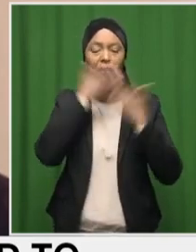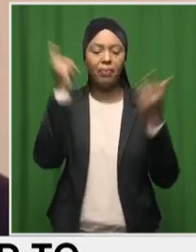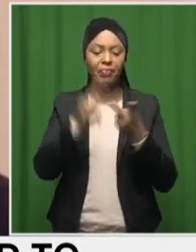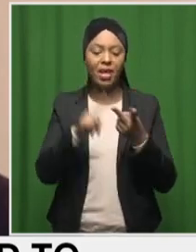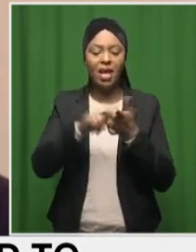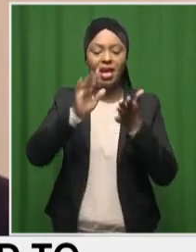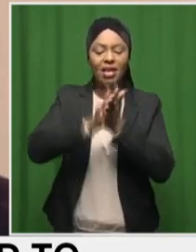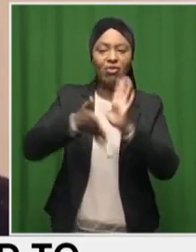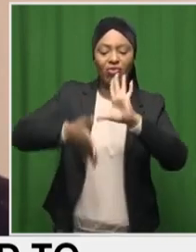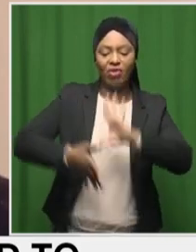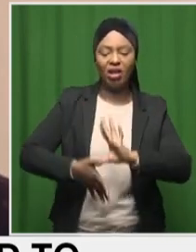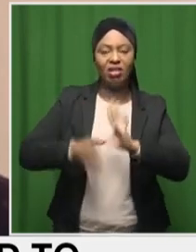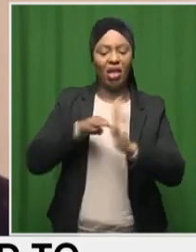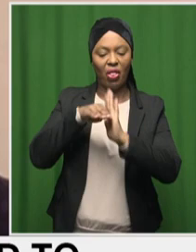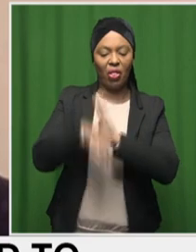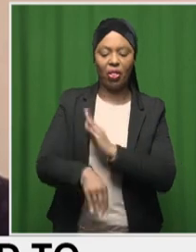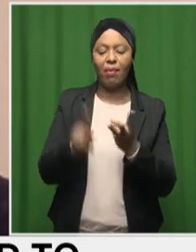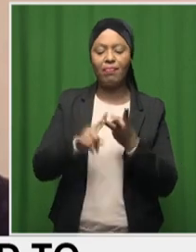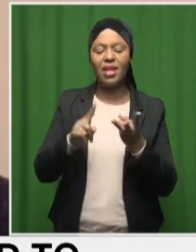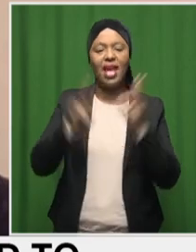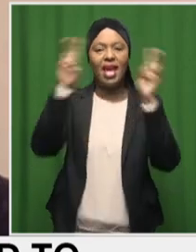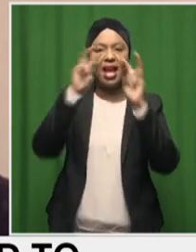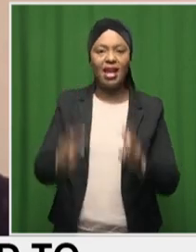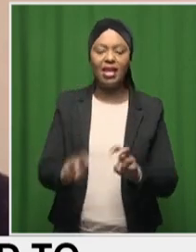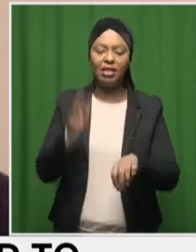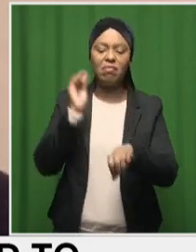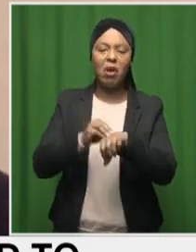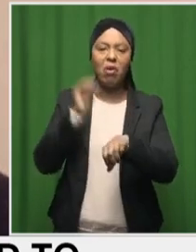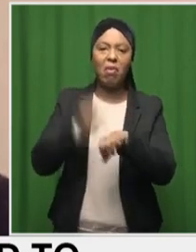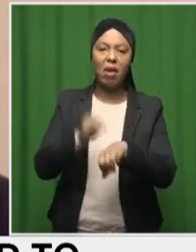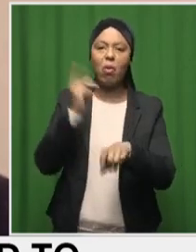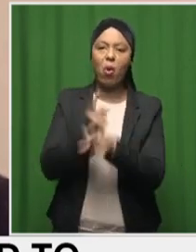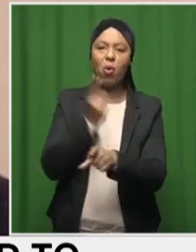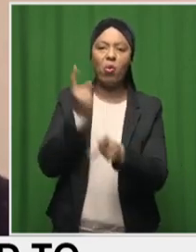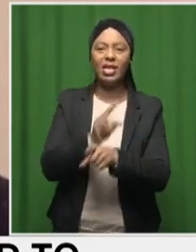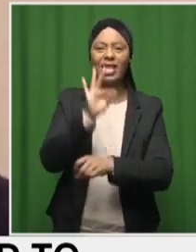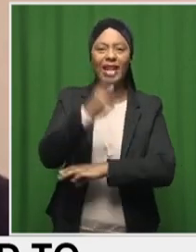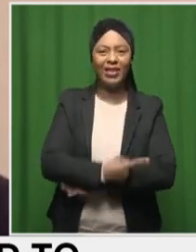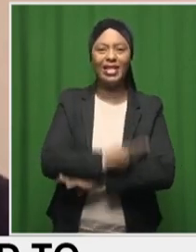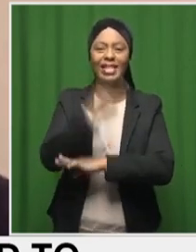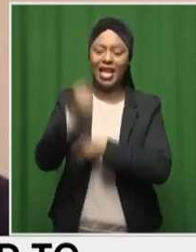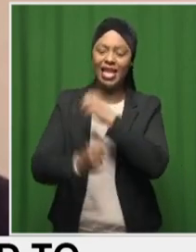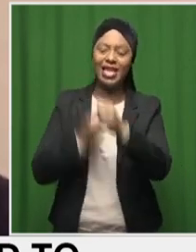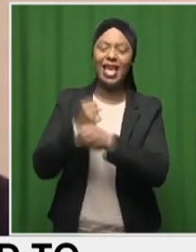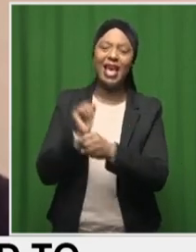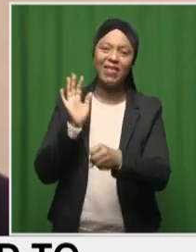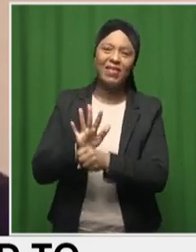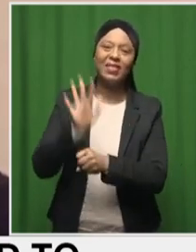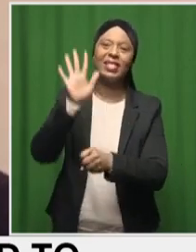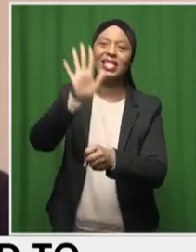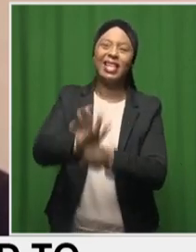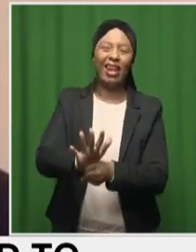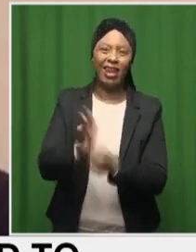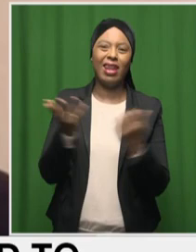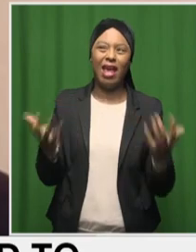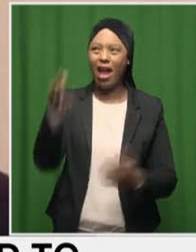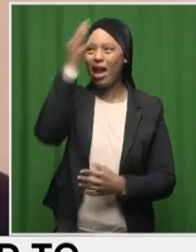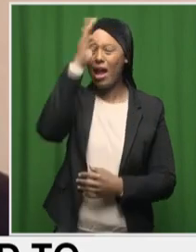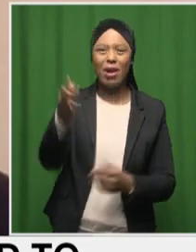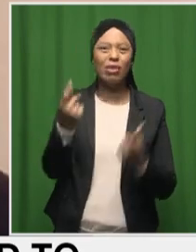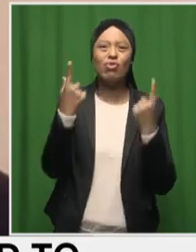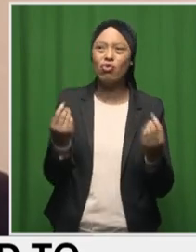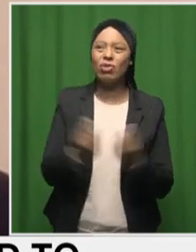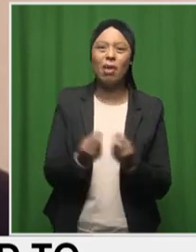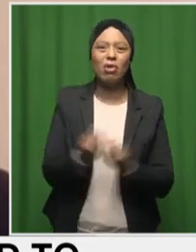infrastructure is crumbling, its energy is disrupted on a daily basis for 15 years, and the government can't get it